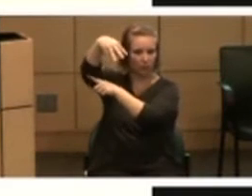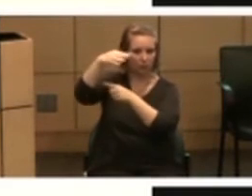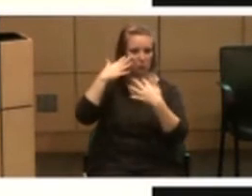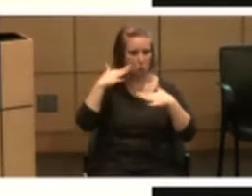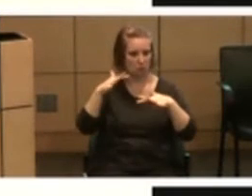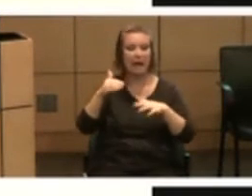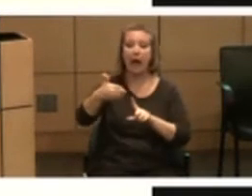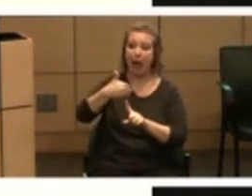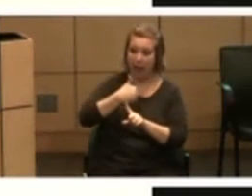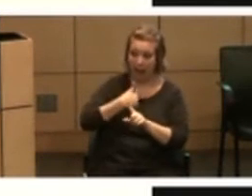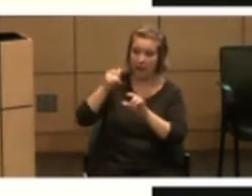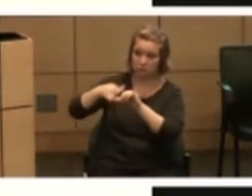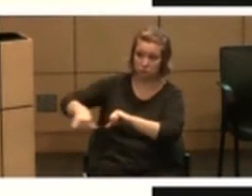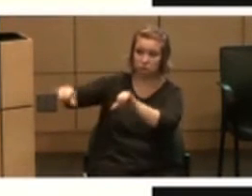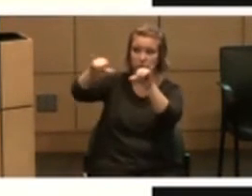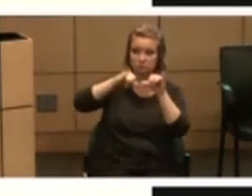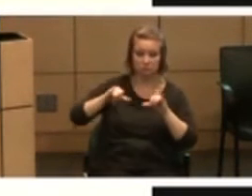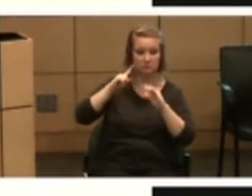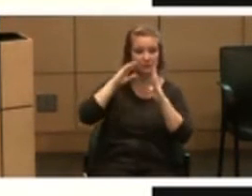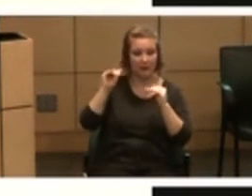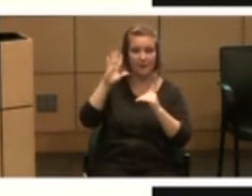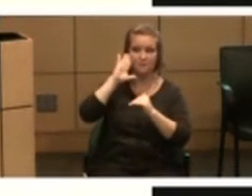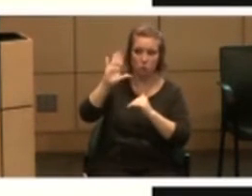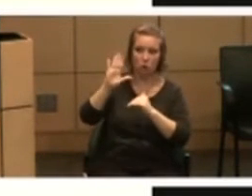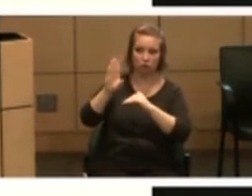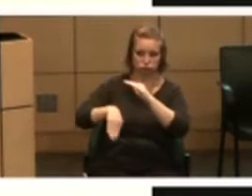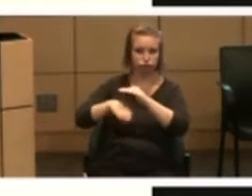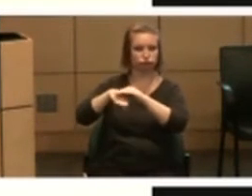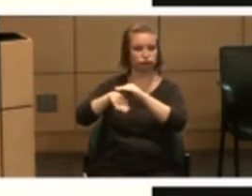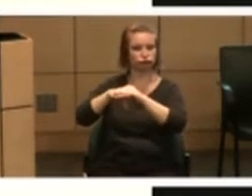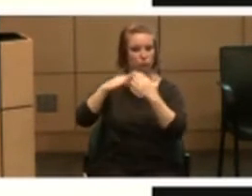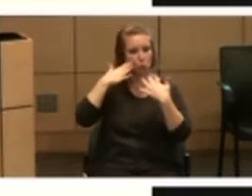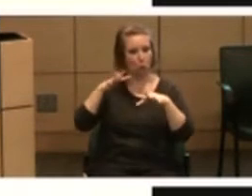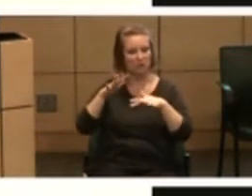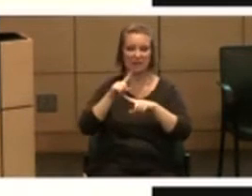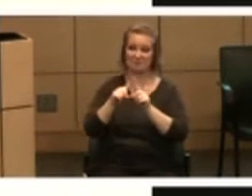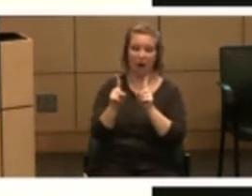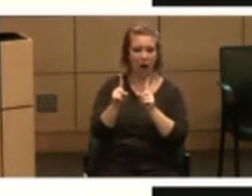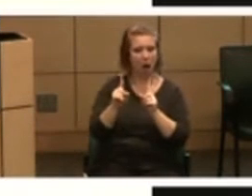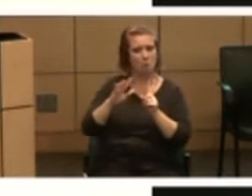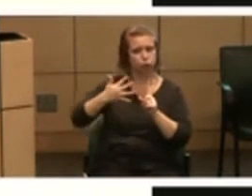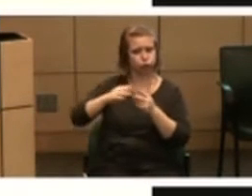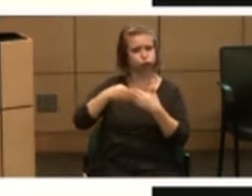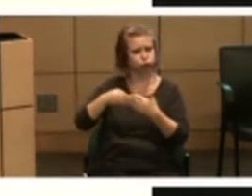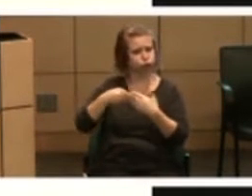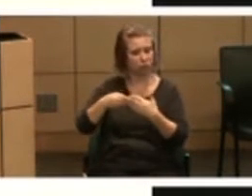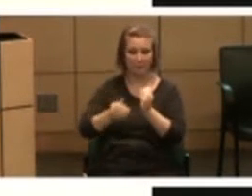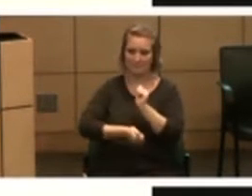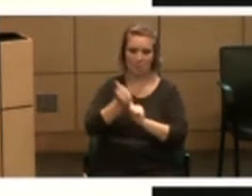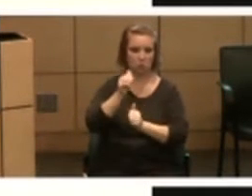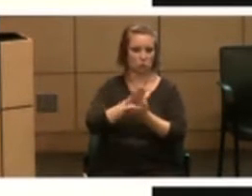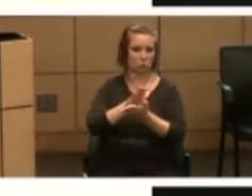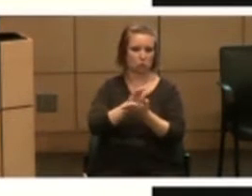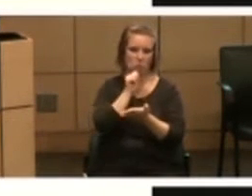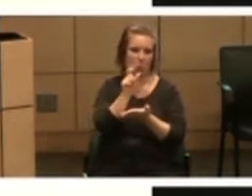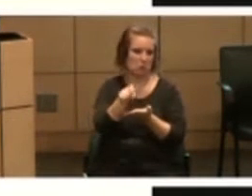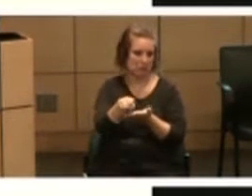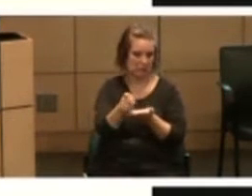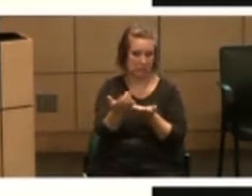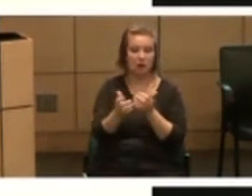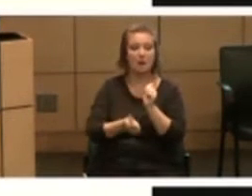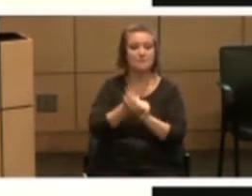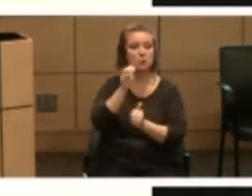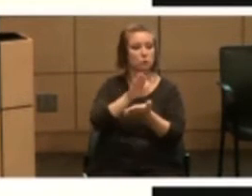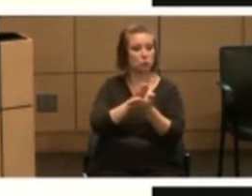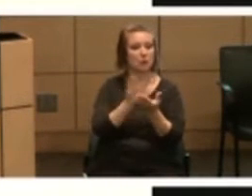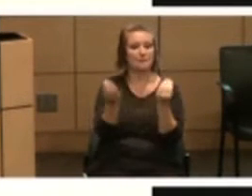these ventilation noise sources that I think are pretty lenient. And in fact, most schools don't meet them. So most schools are noisier